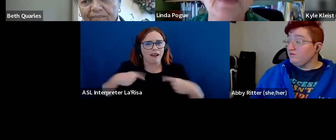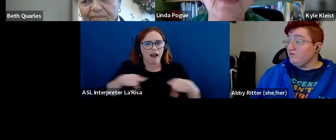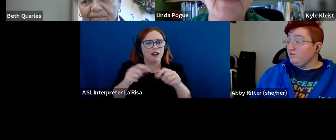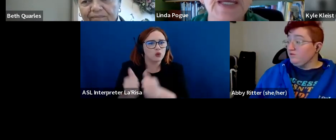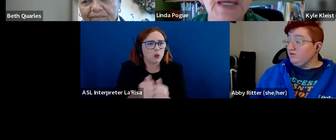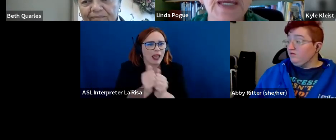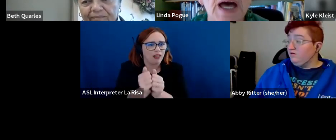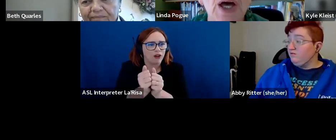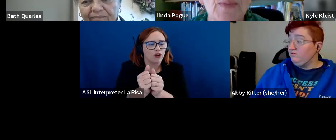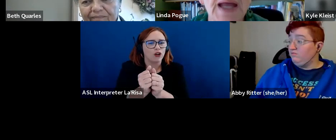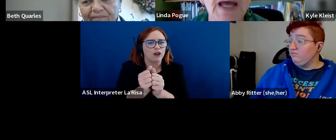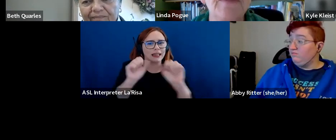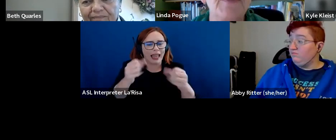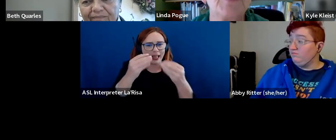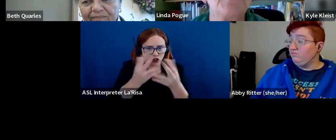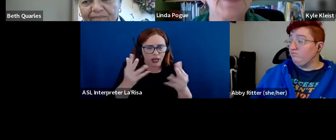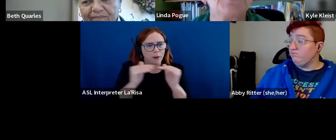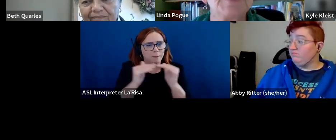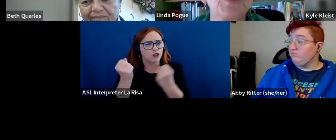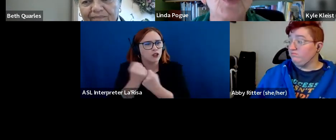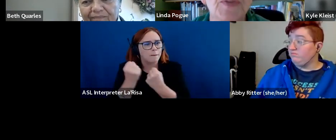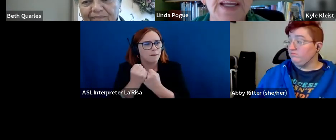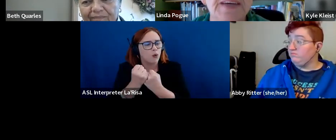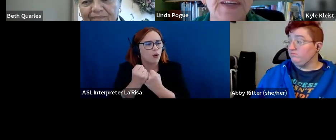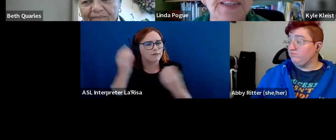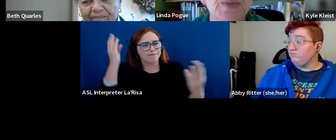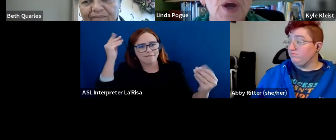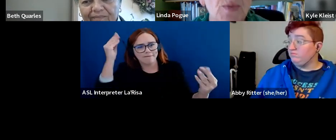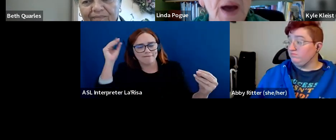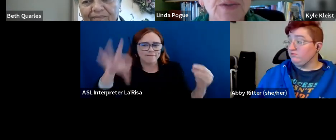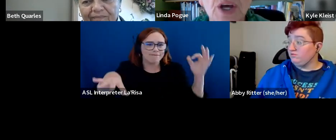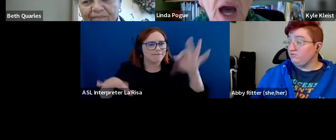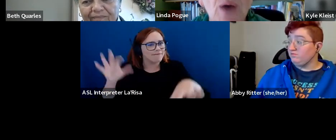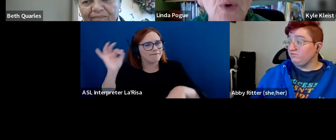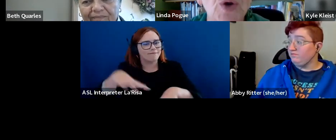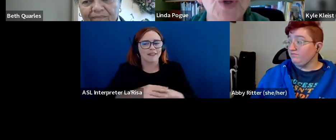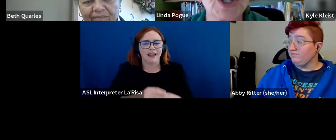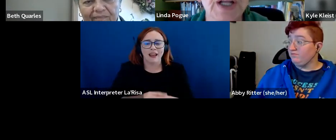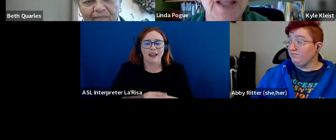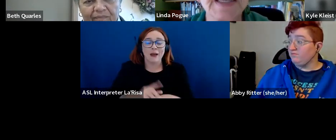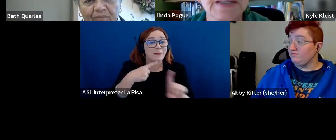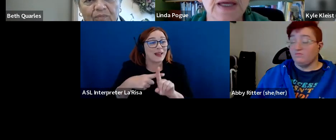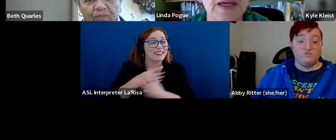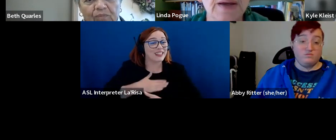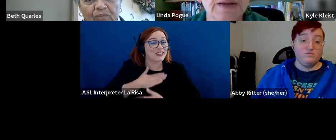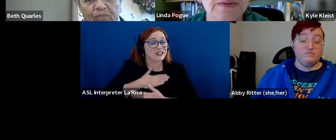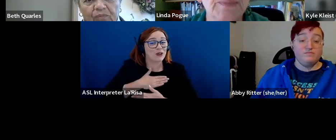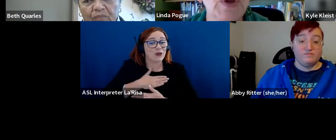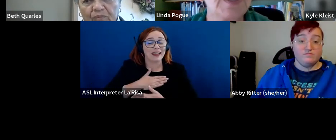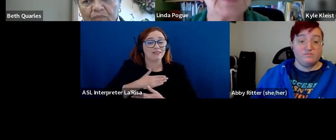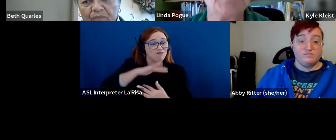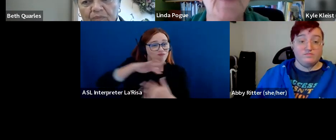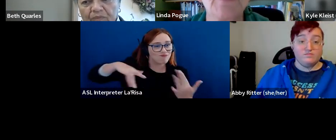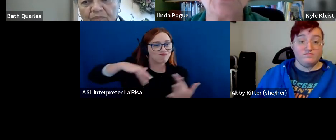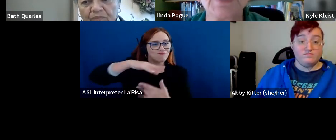enjoy some company and the feeling of support that gives us as we go about our work, which, let's